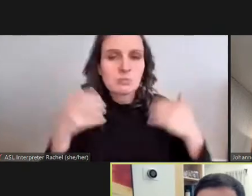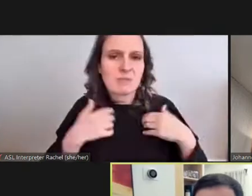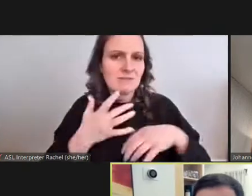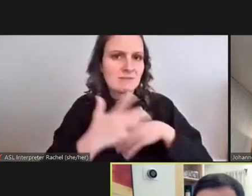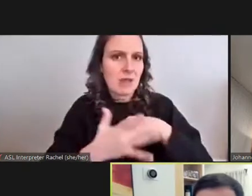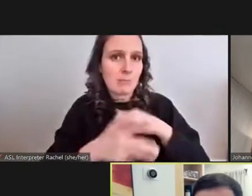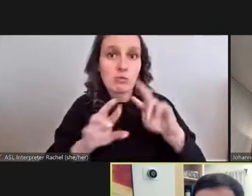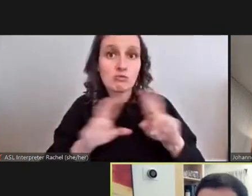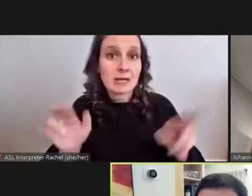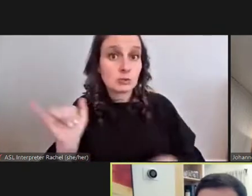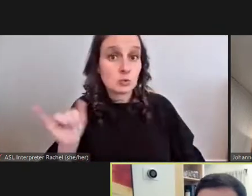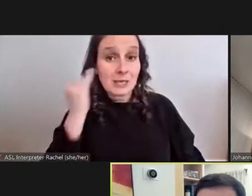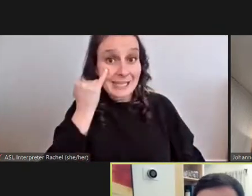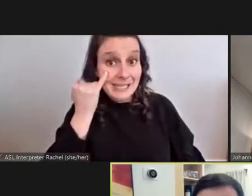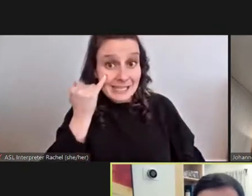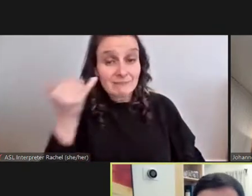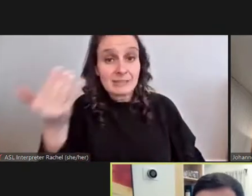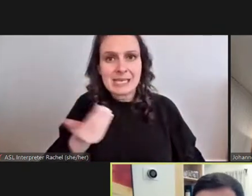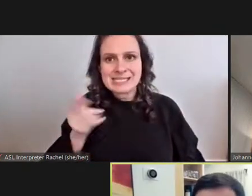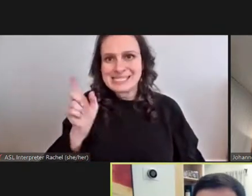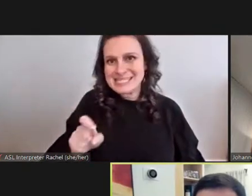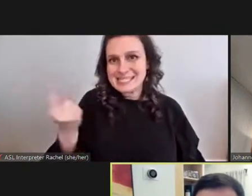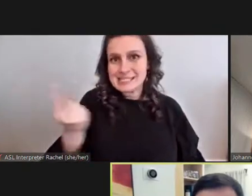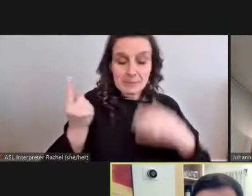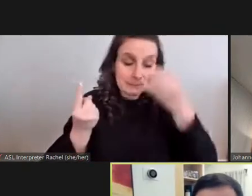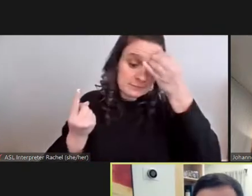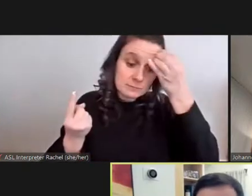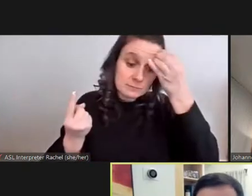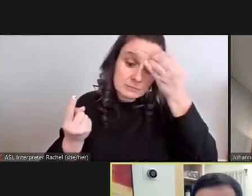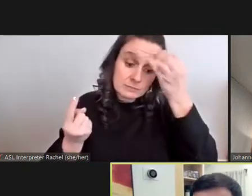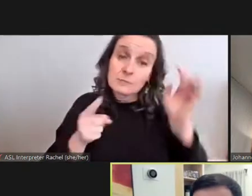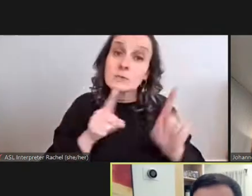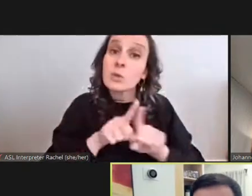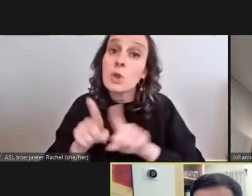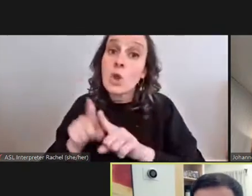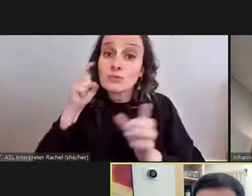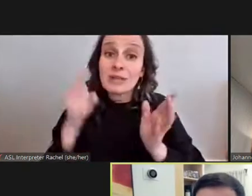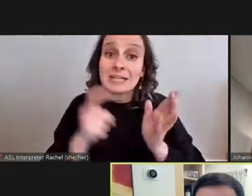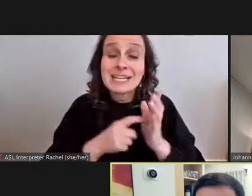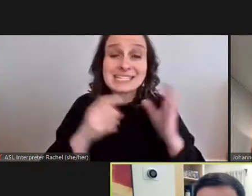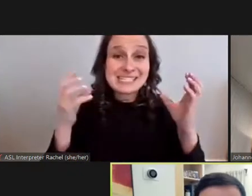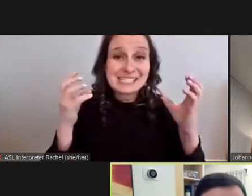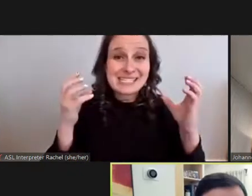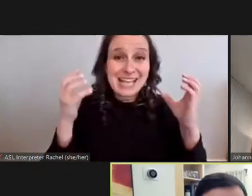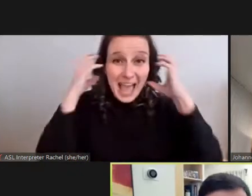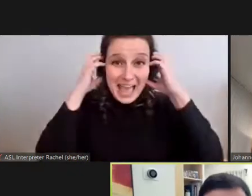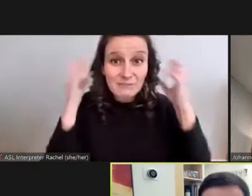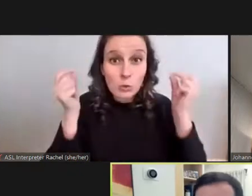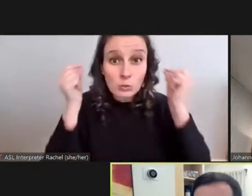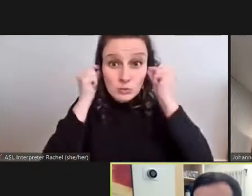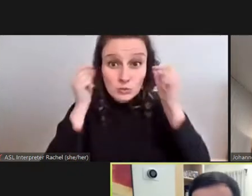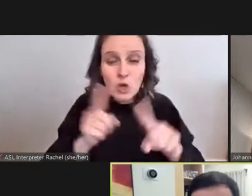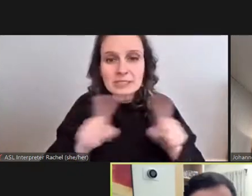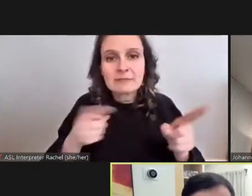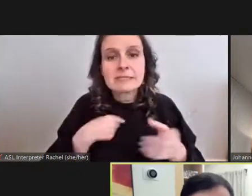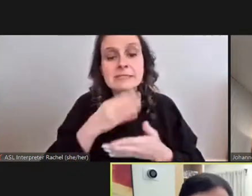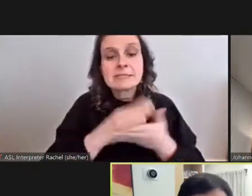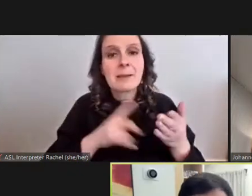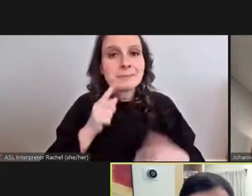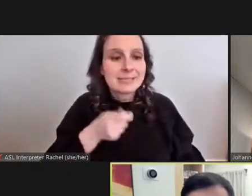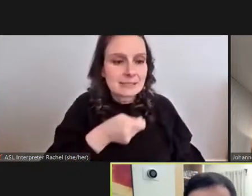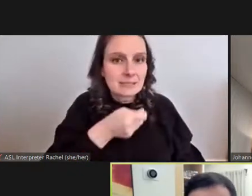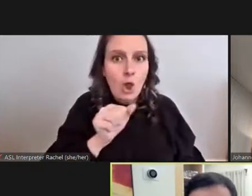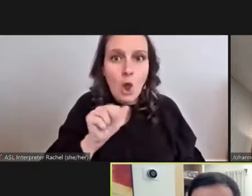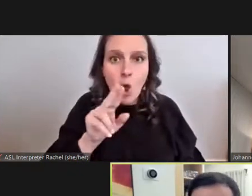available if a guest needed something. We also recognized that headphones are different. Some take audio jacks, and some